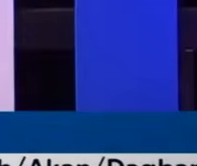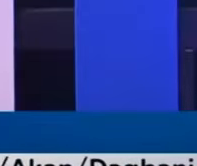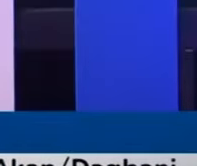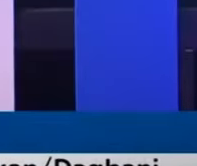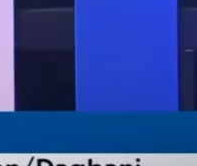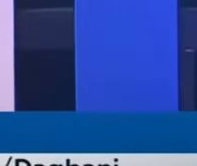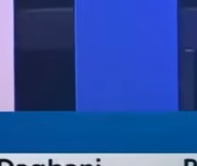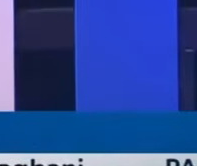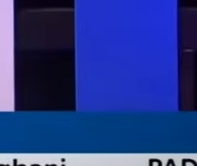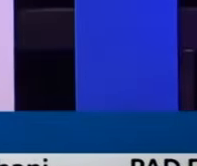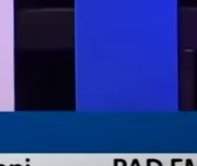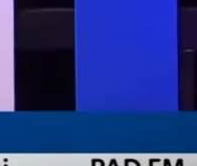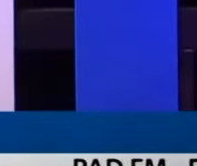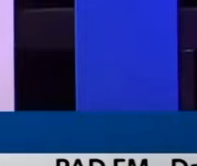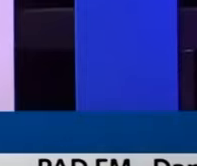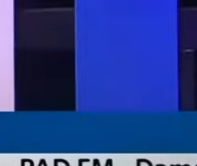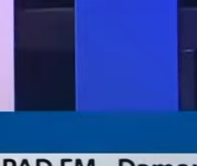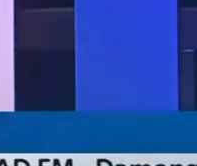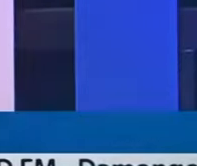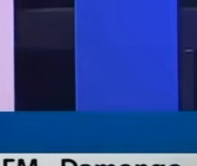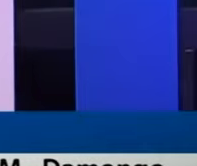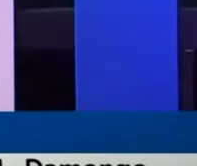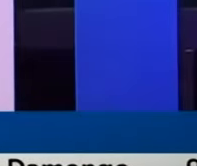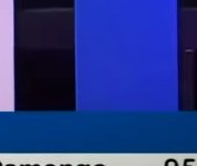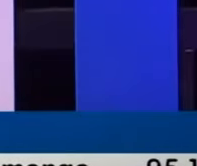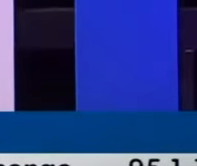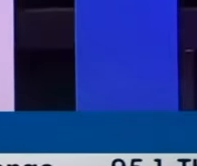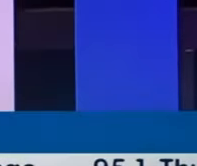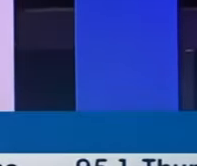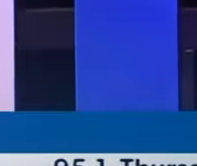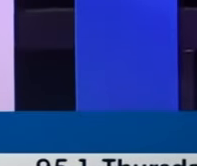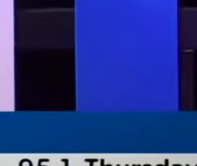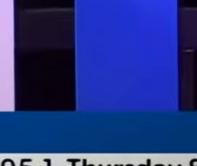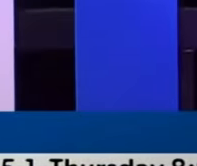thousand or to put 10,000 to